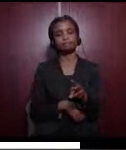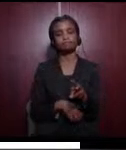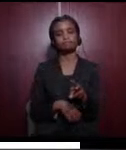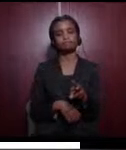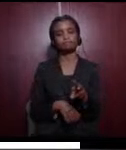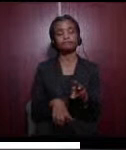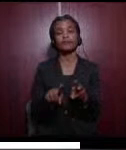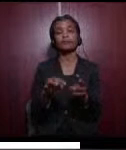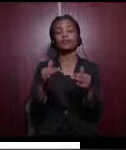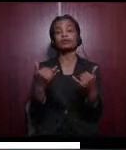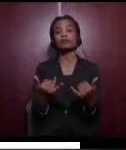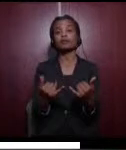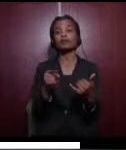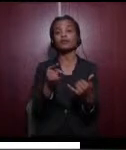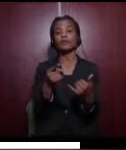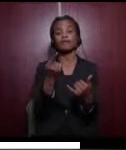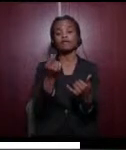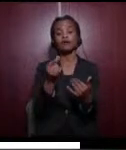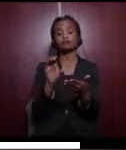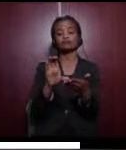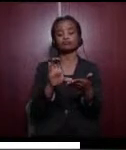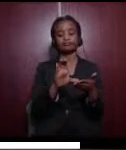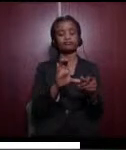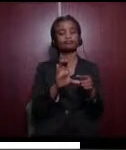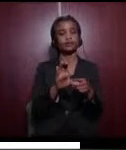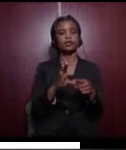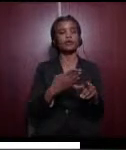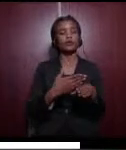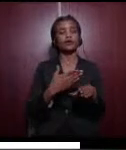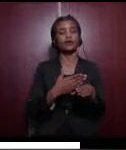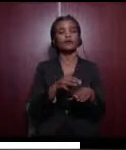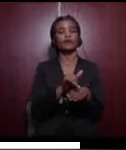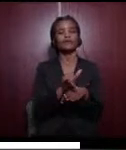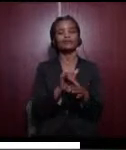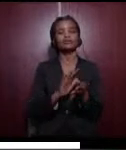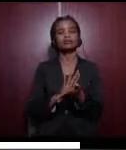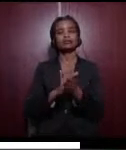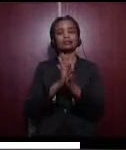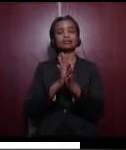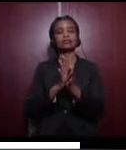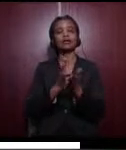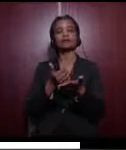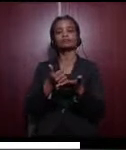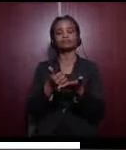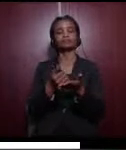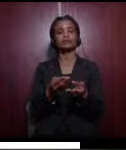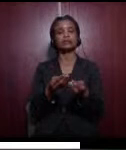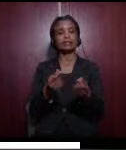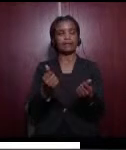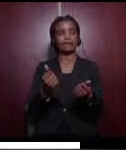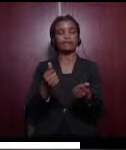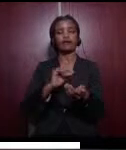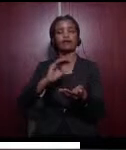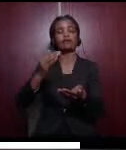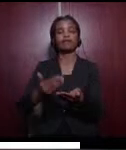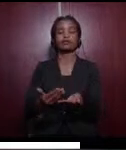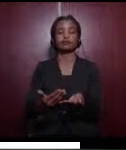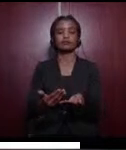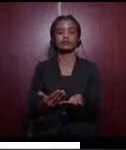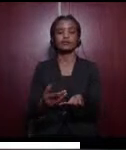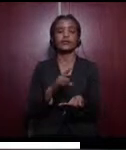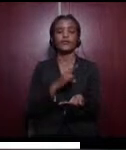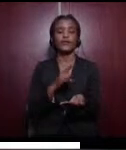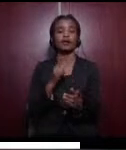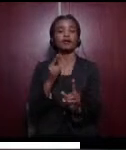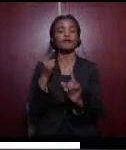active fund in all these funds that we have mentioned, is the Disaster Relief Fund, which is with the aim of providing